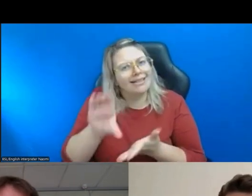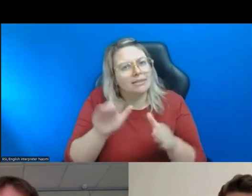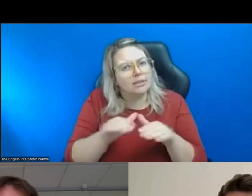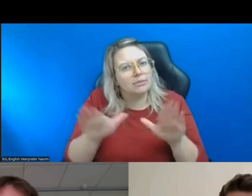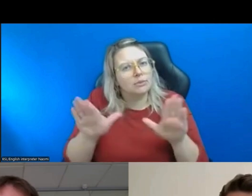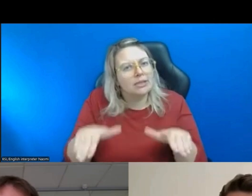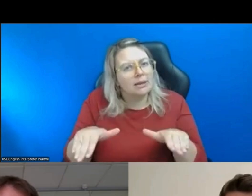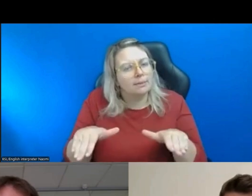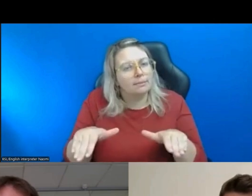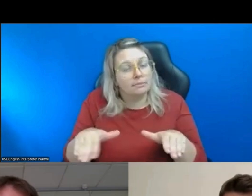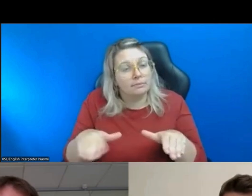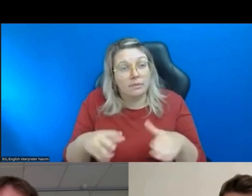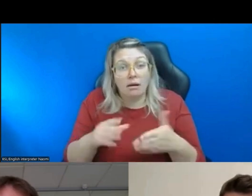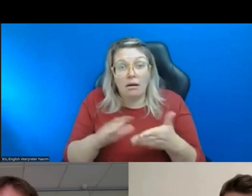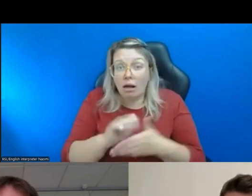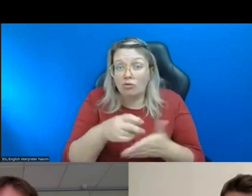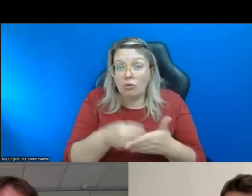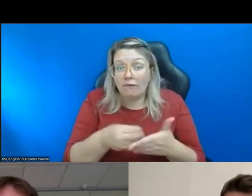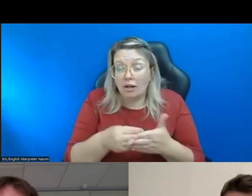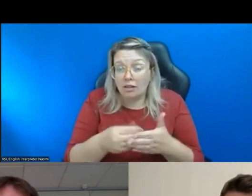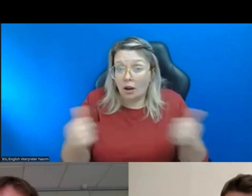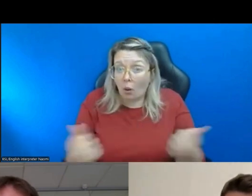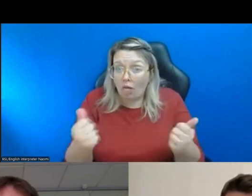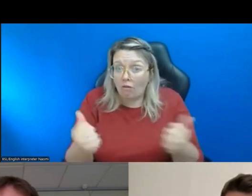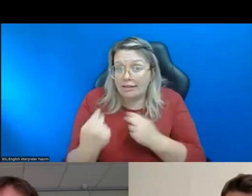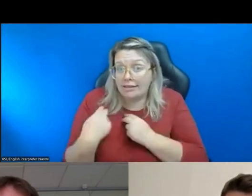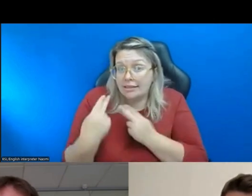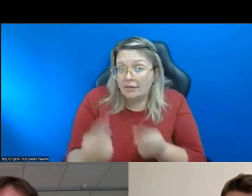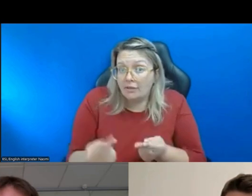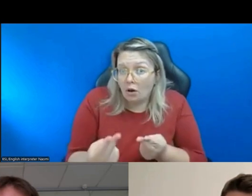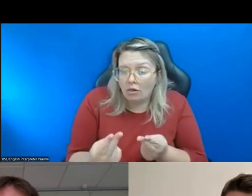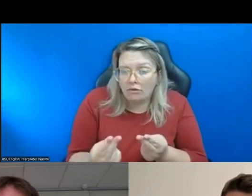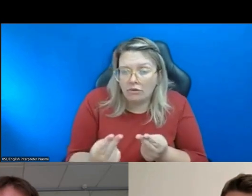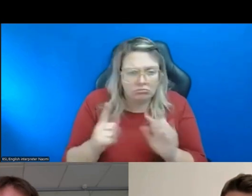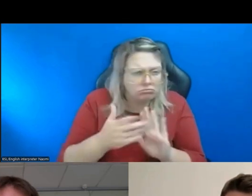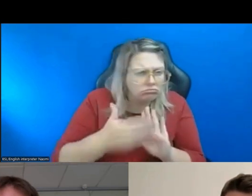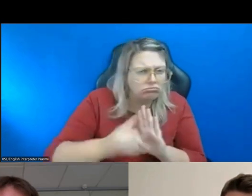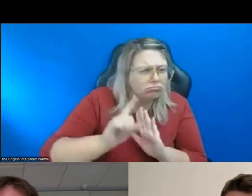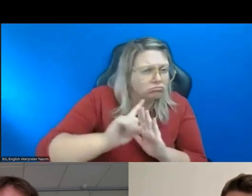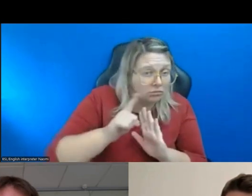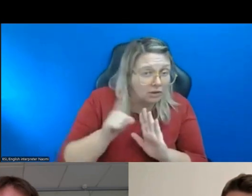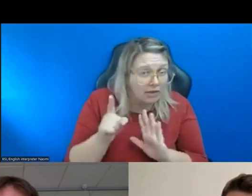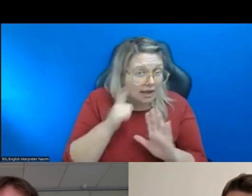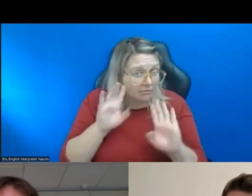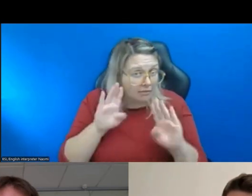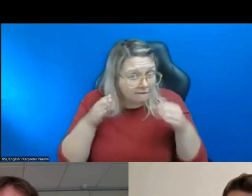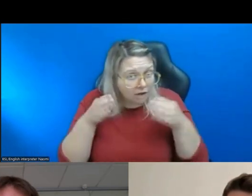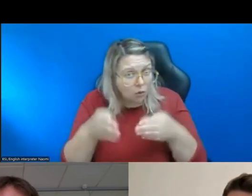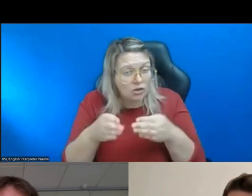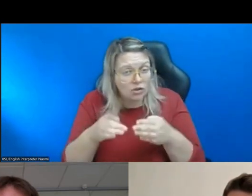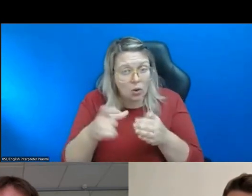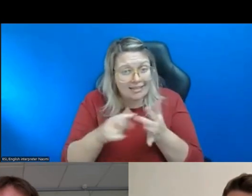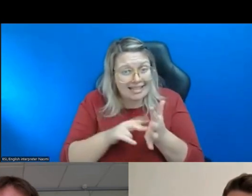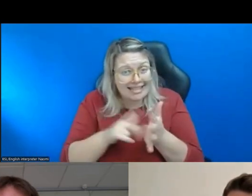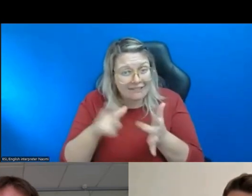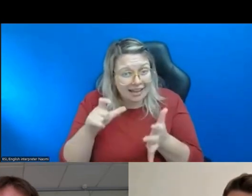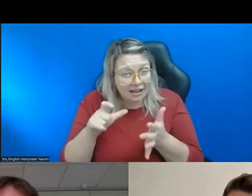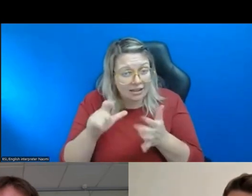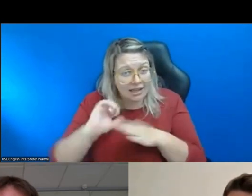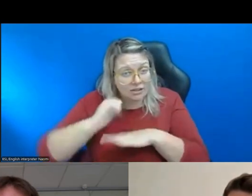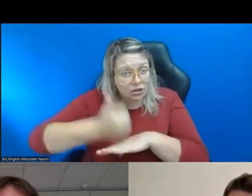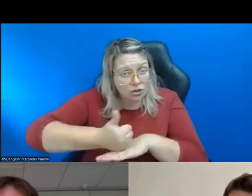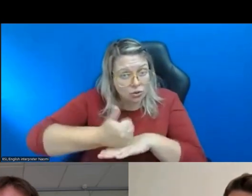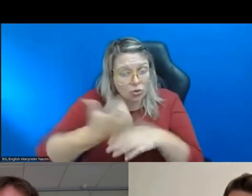funding has already been devolved? For example, is it focused on civic institutions or more